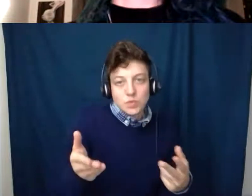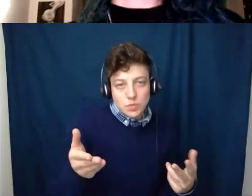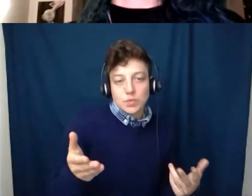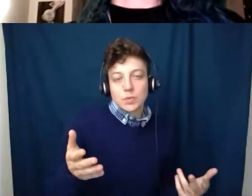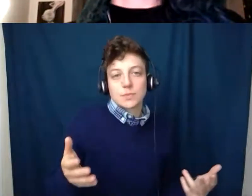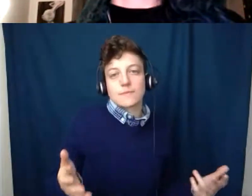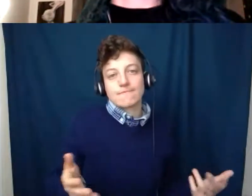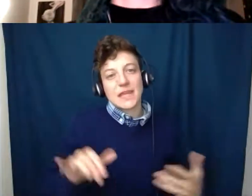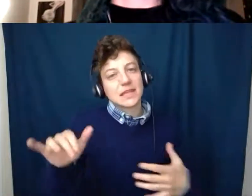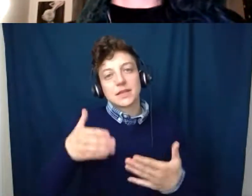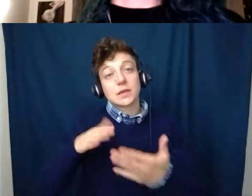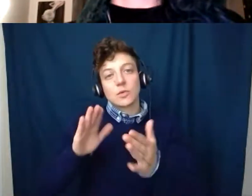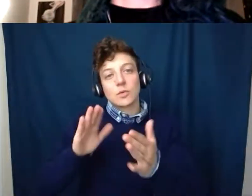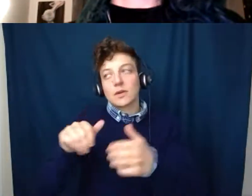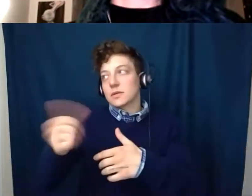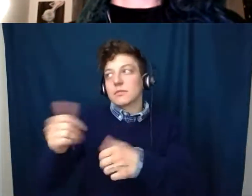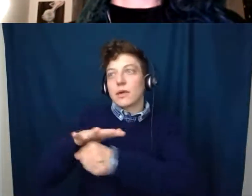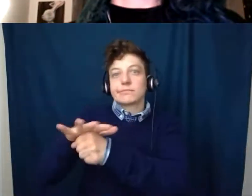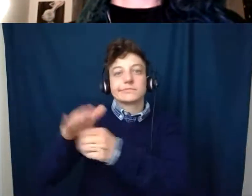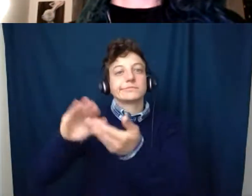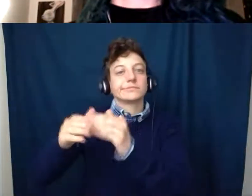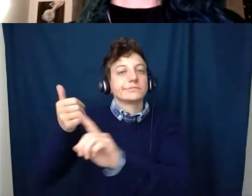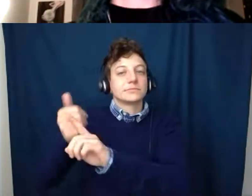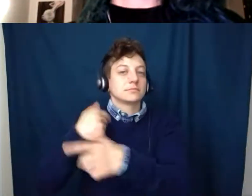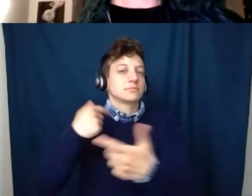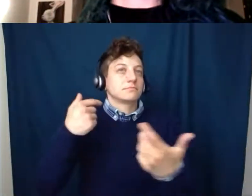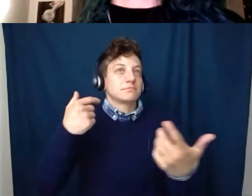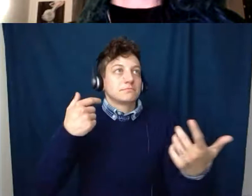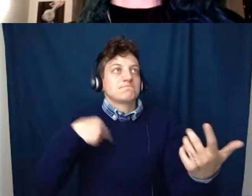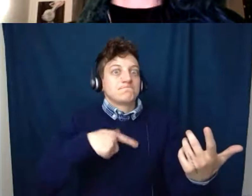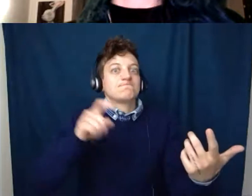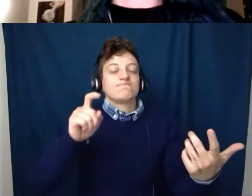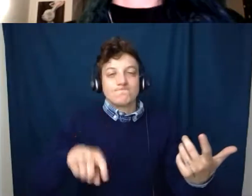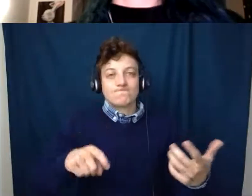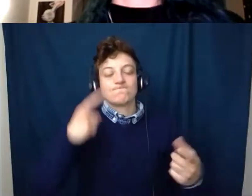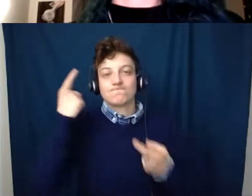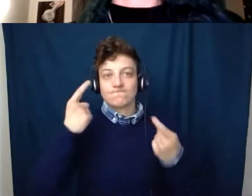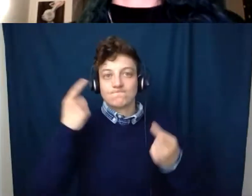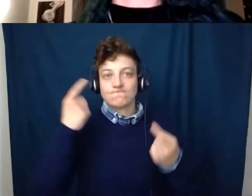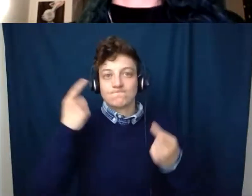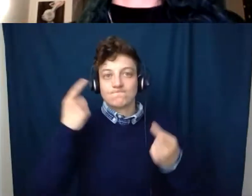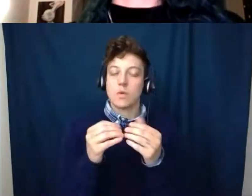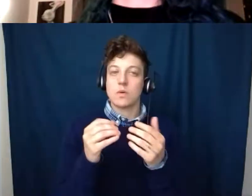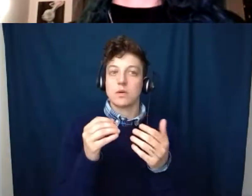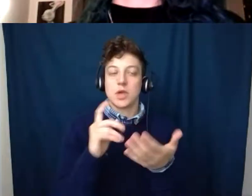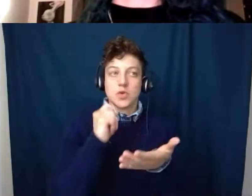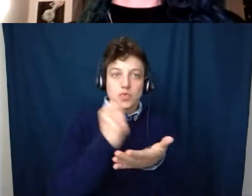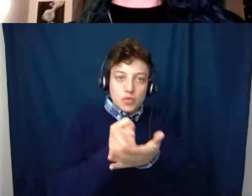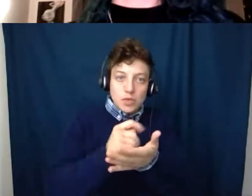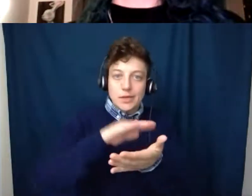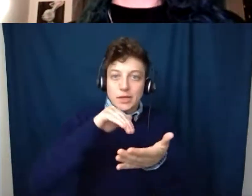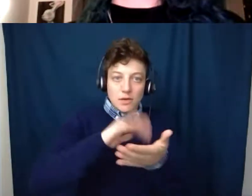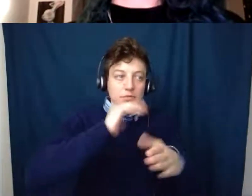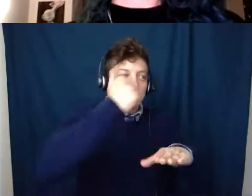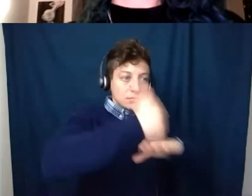we do in other parts of the city. And so I think we really should be thinking about how to build treatment centers and access